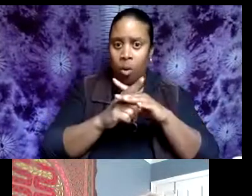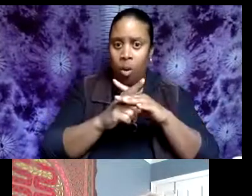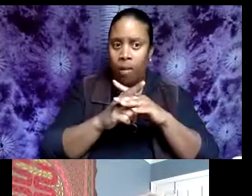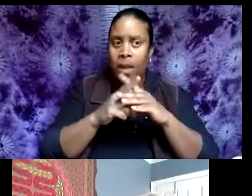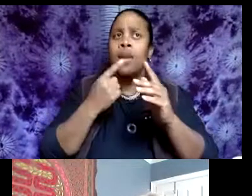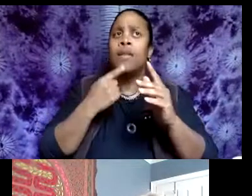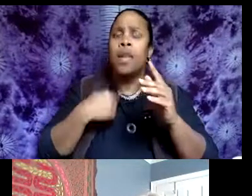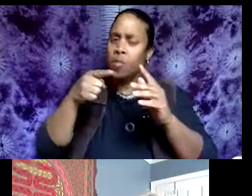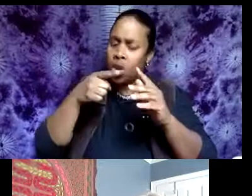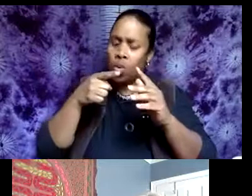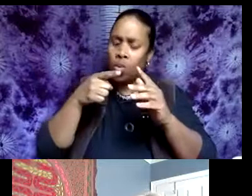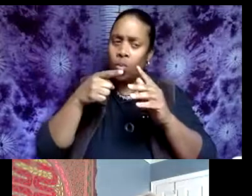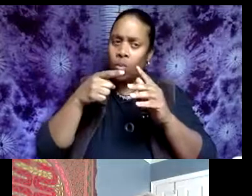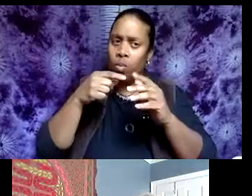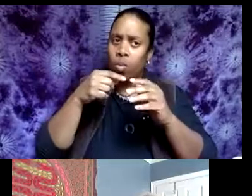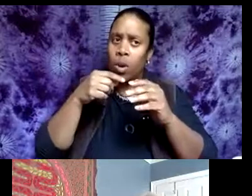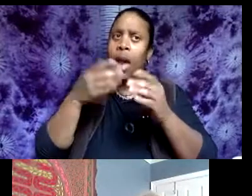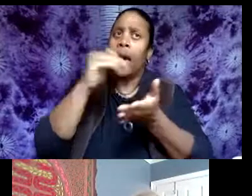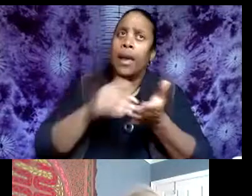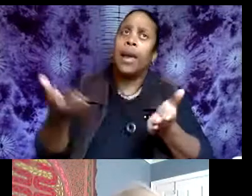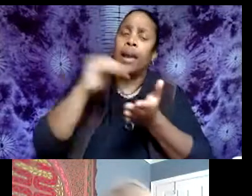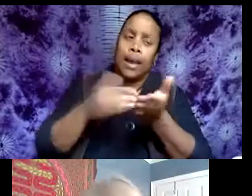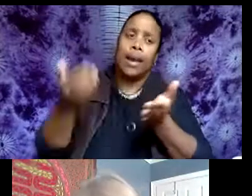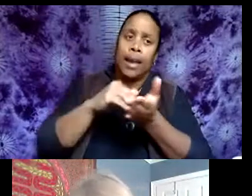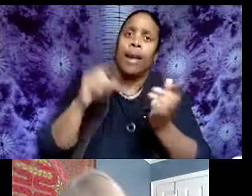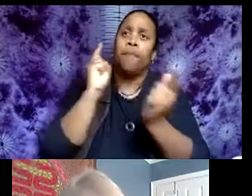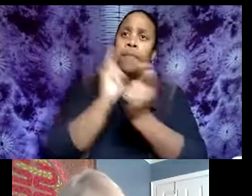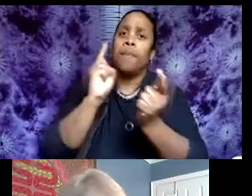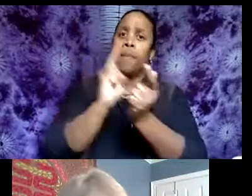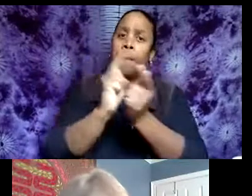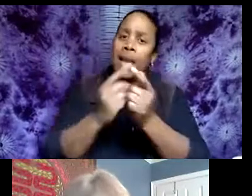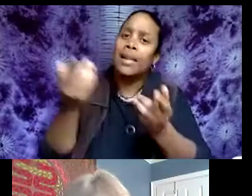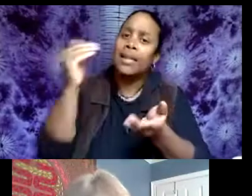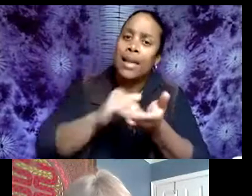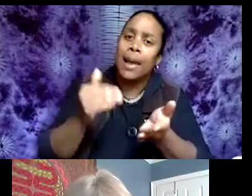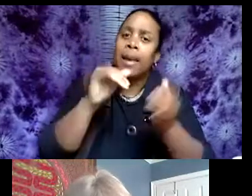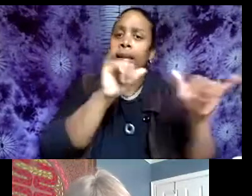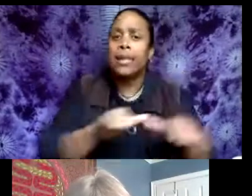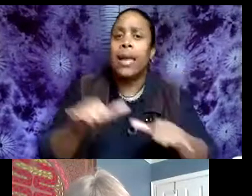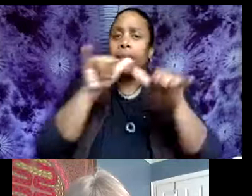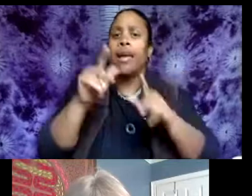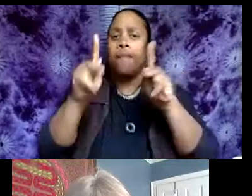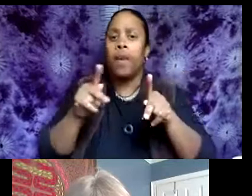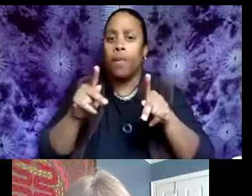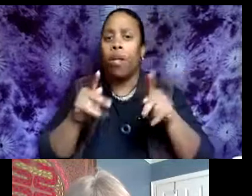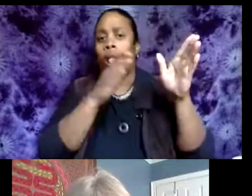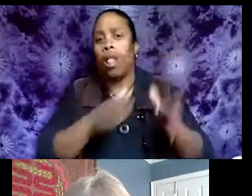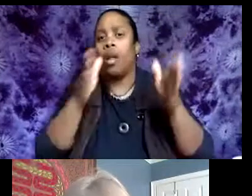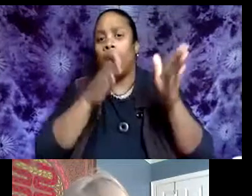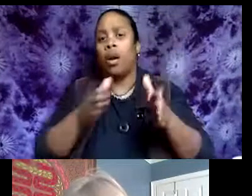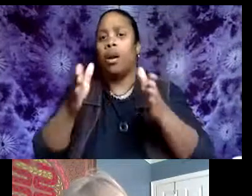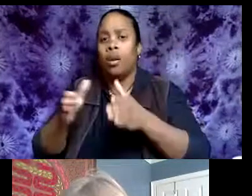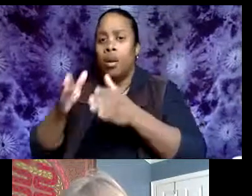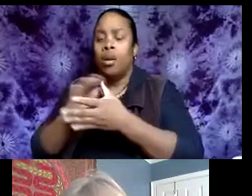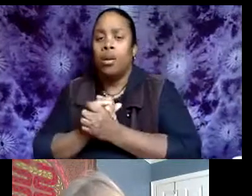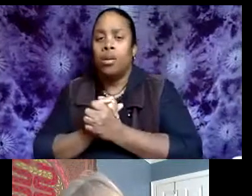same cycles. Like you said, you just keep meeting the same people. You keep going back to the same type of person. So this